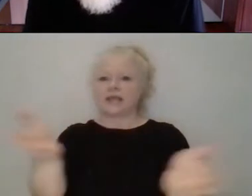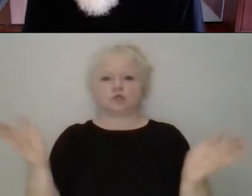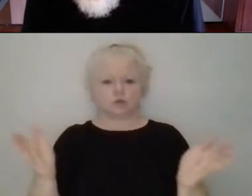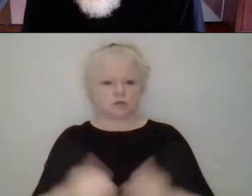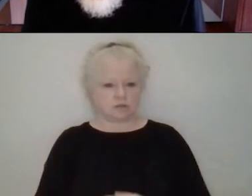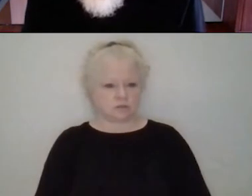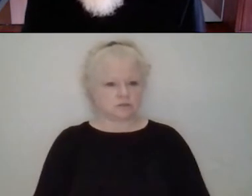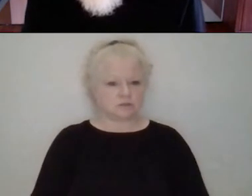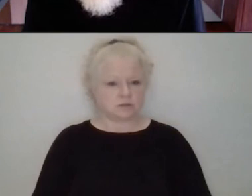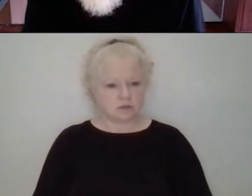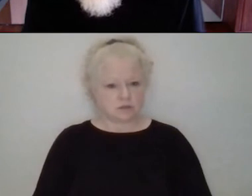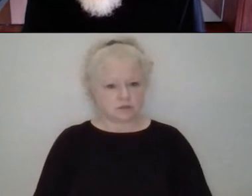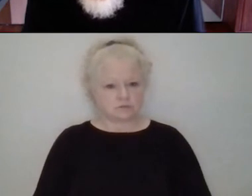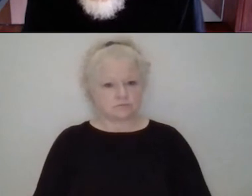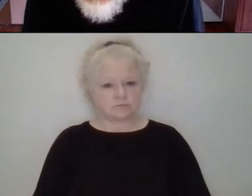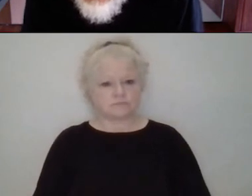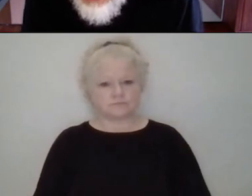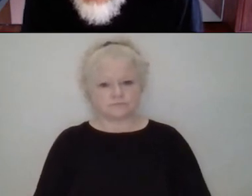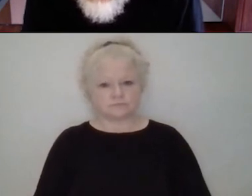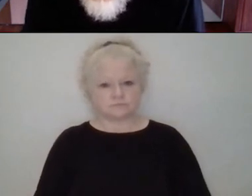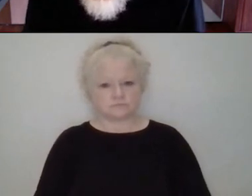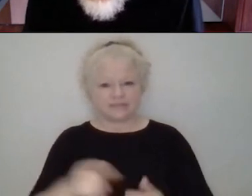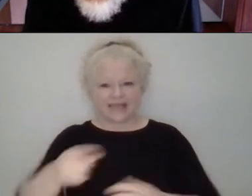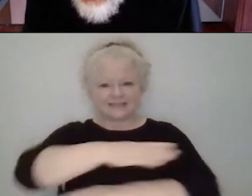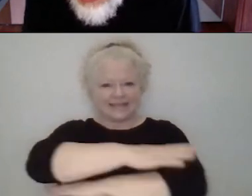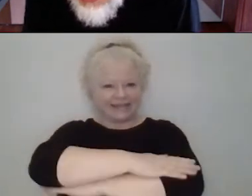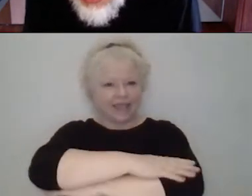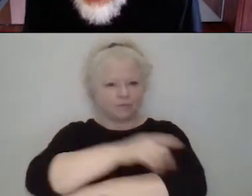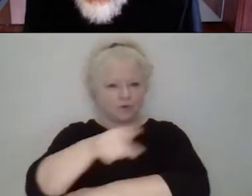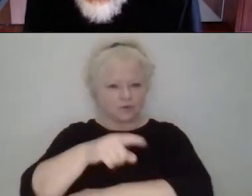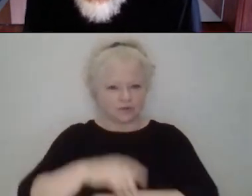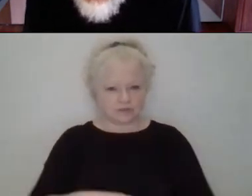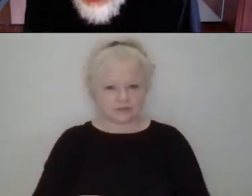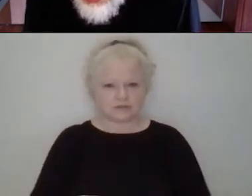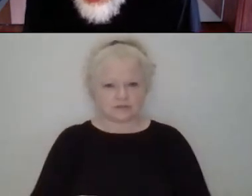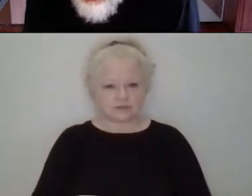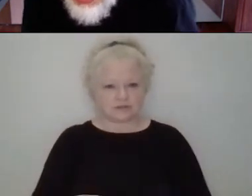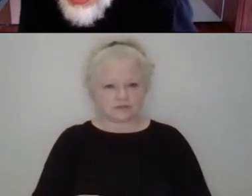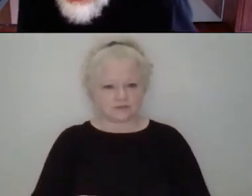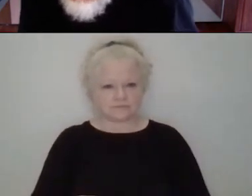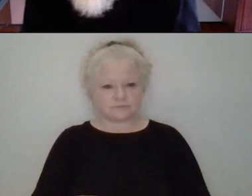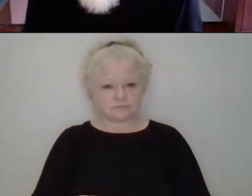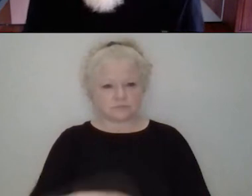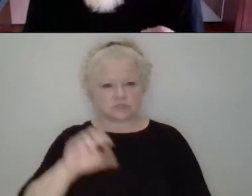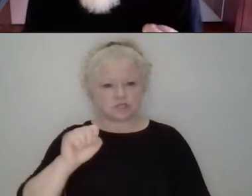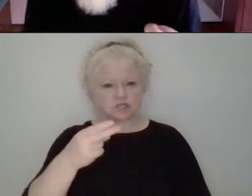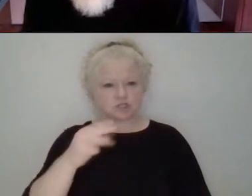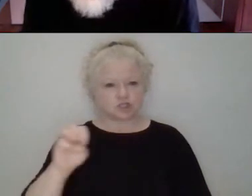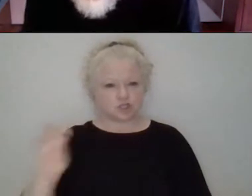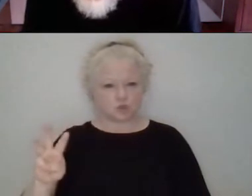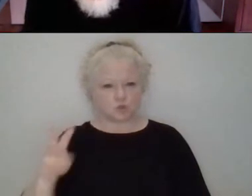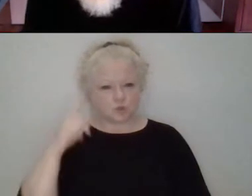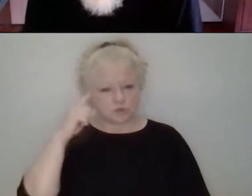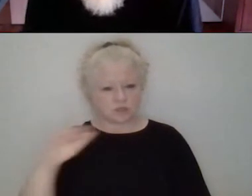inspired in well, this is like the table of where we exhibit, the table of Shinu, where we talk about